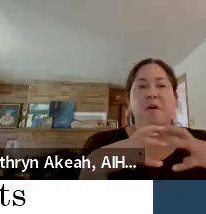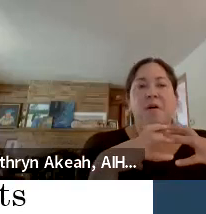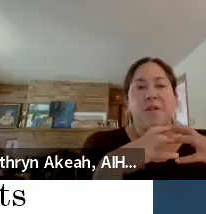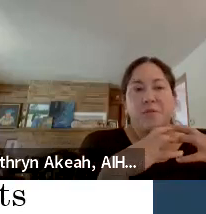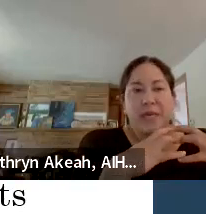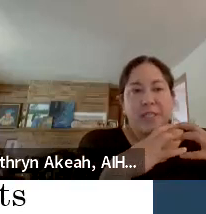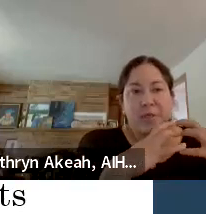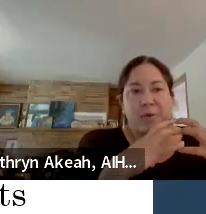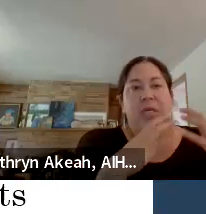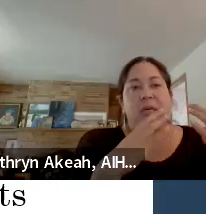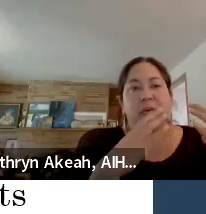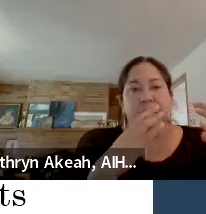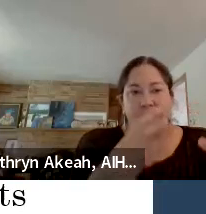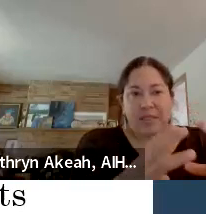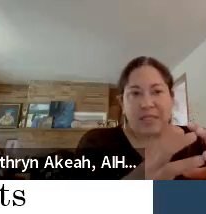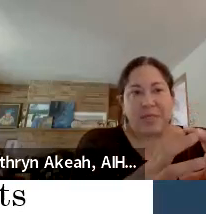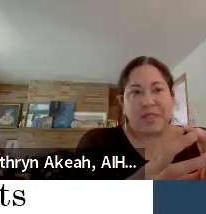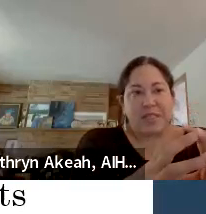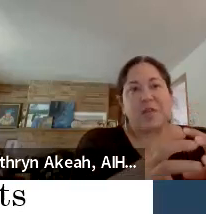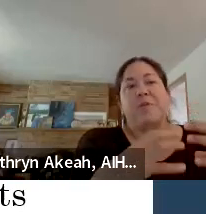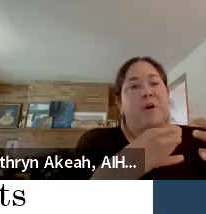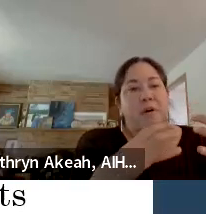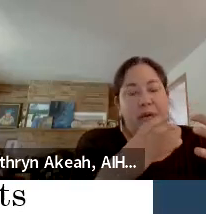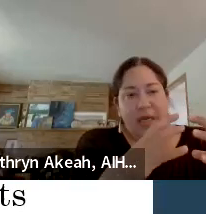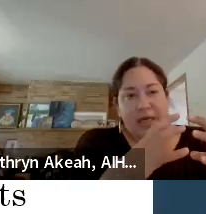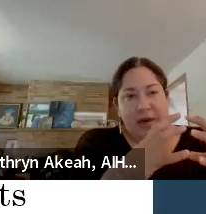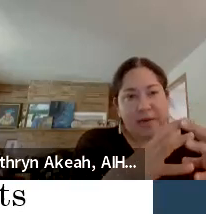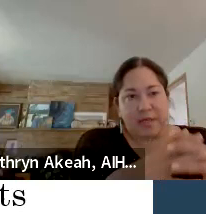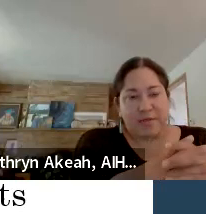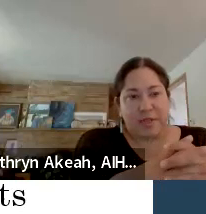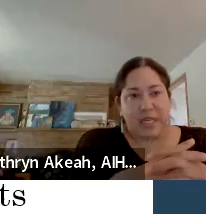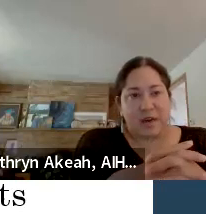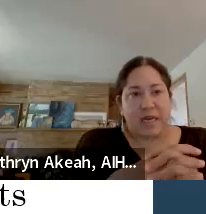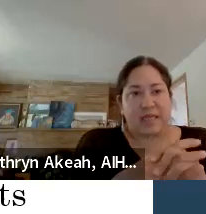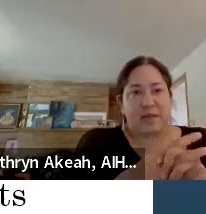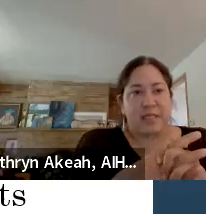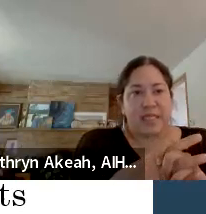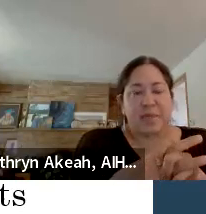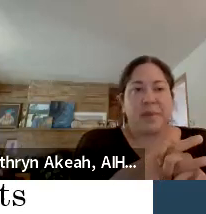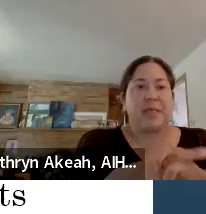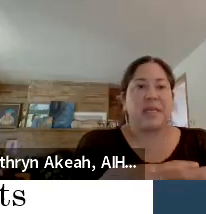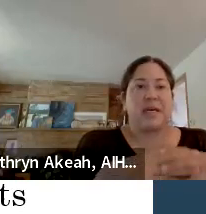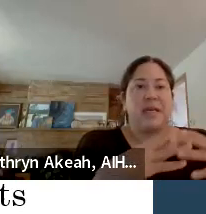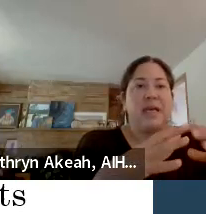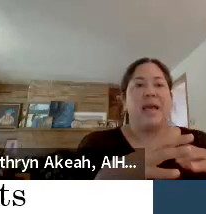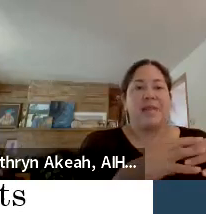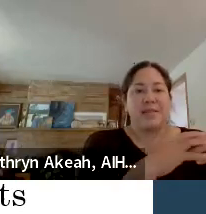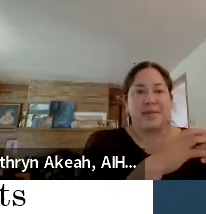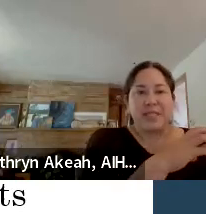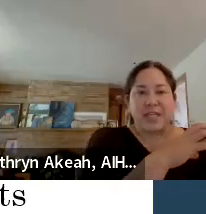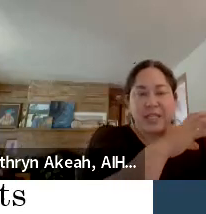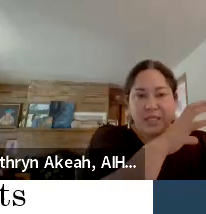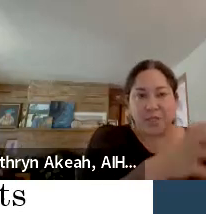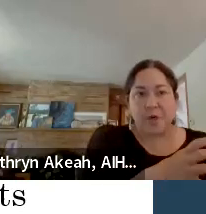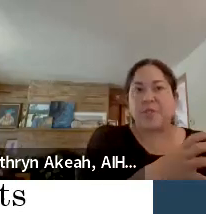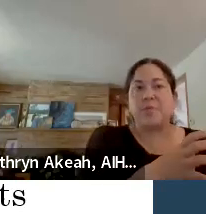realm, all the way to something's gone terribly wrong and now there's an involuntary assessment being done, and then